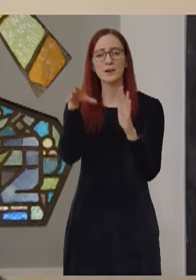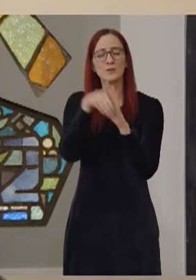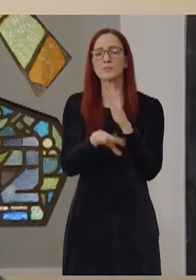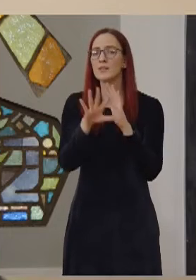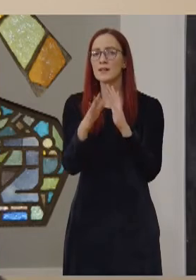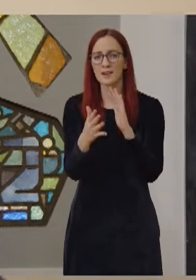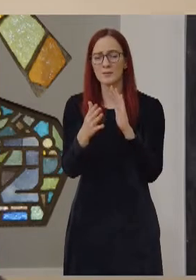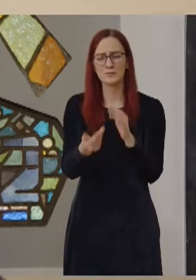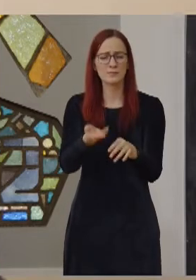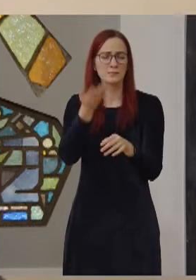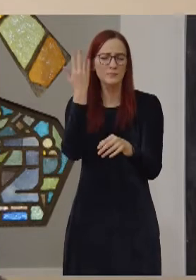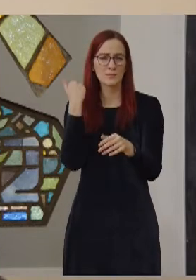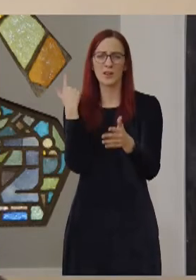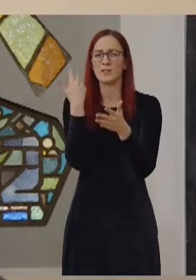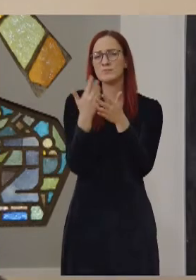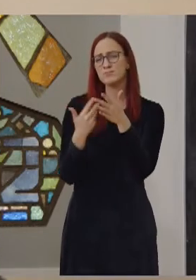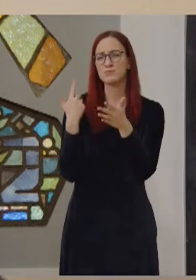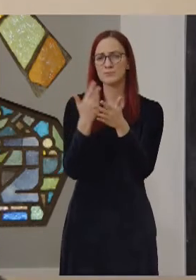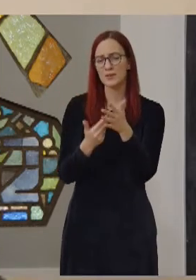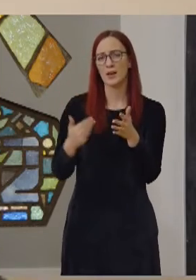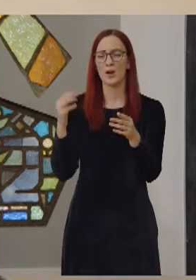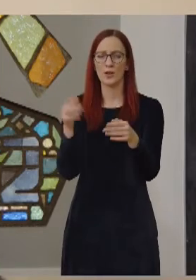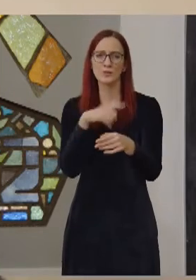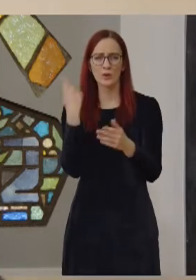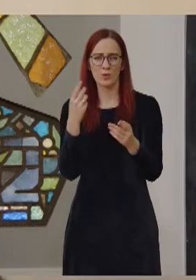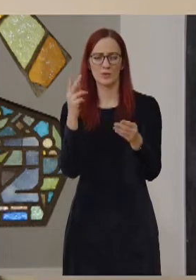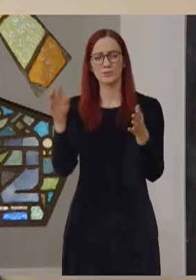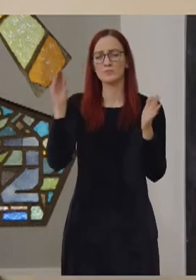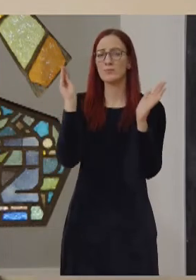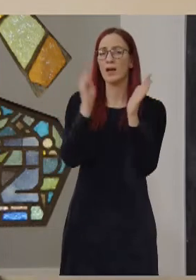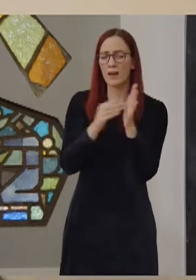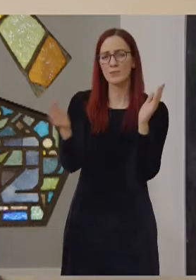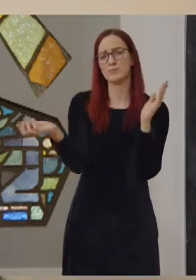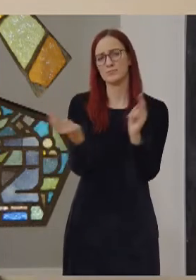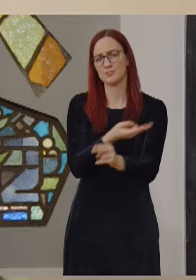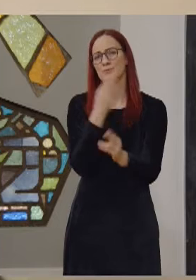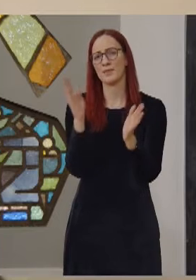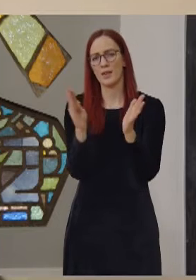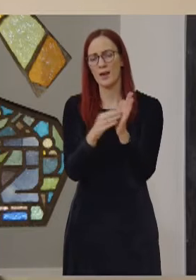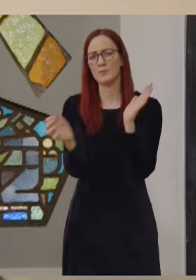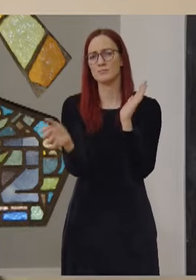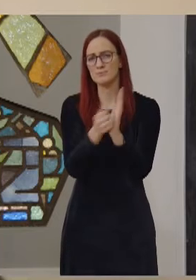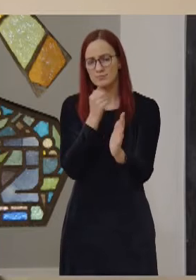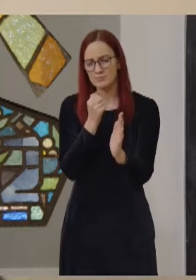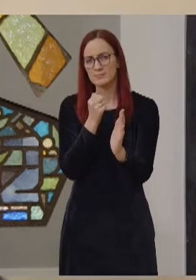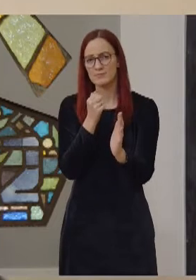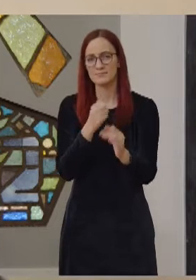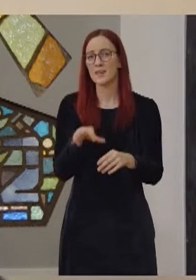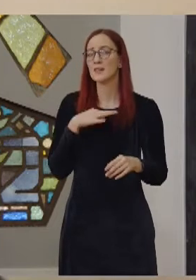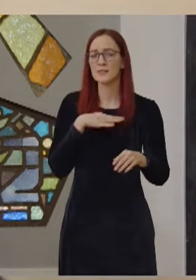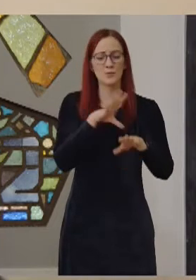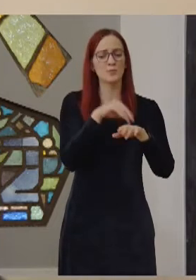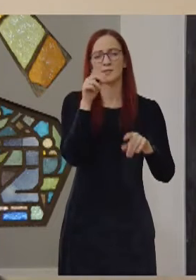Convention. The ratification of the convention has been included in the work programs of